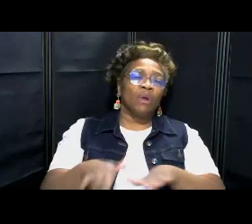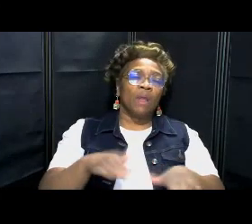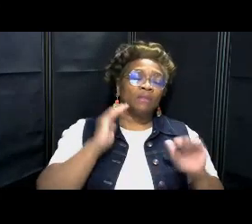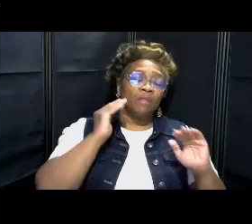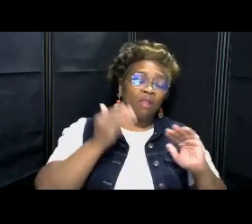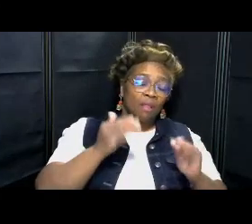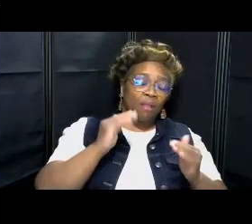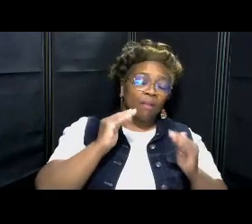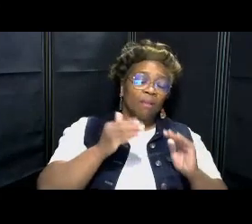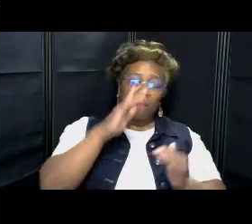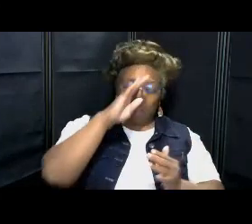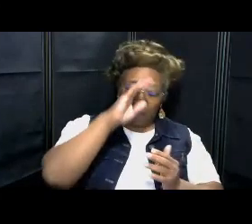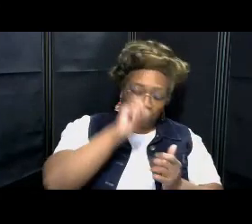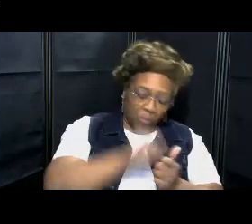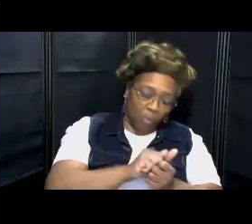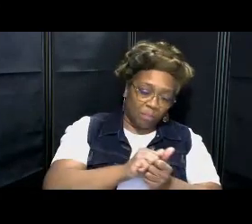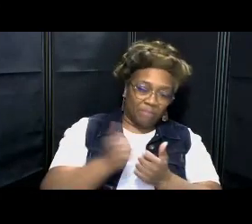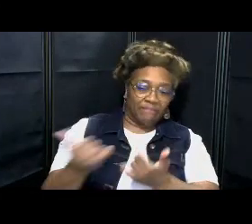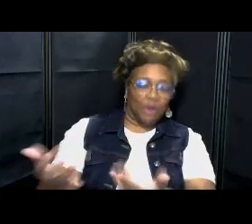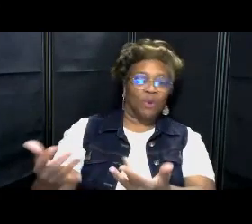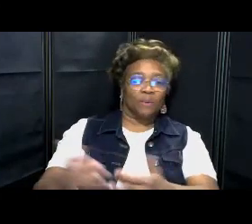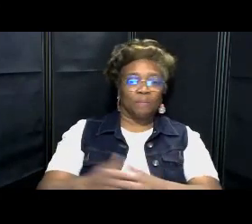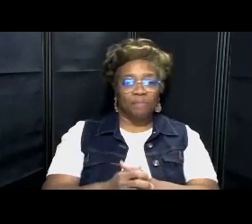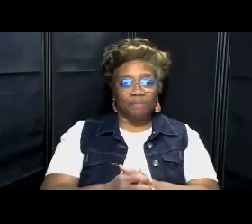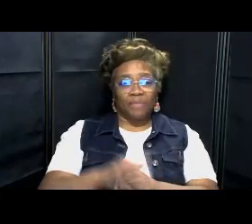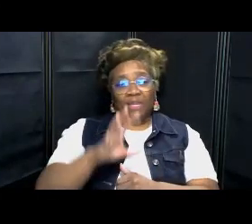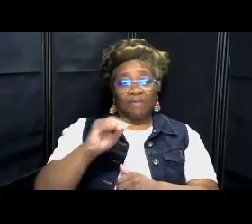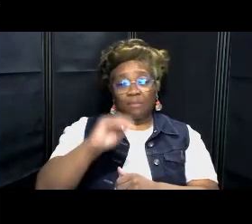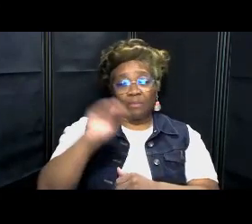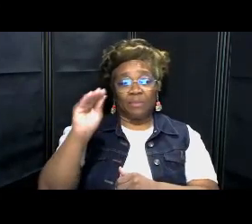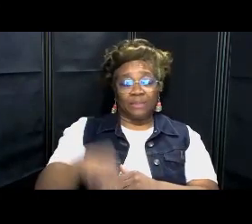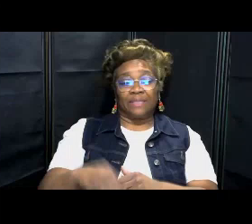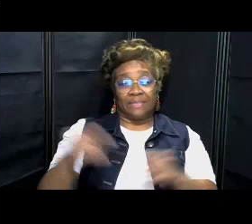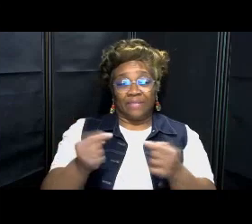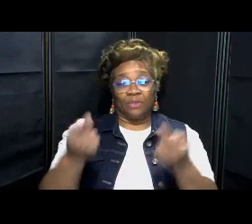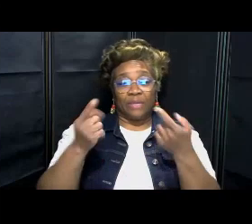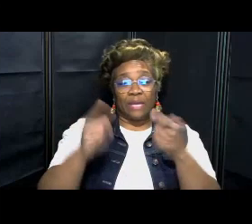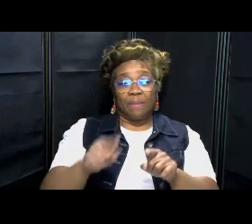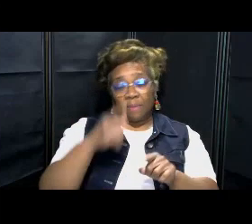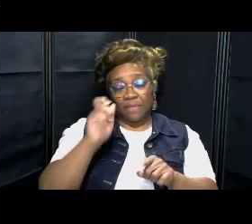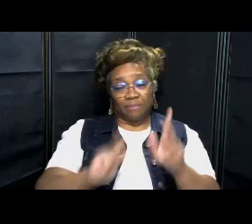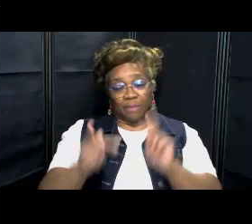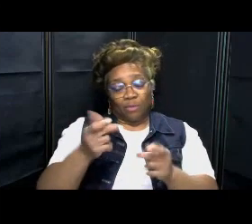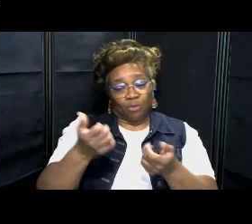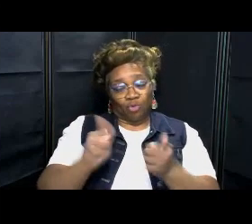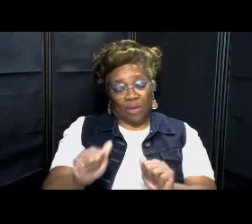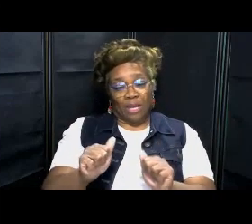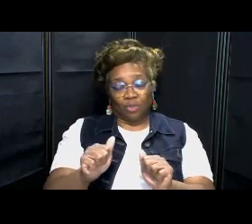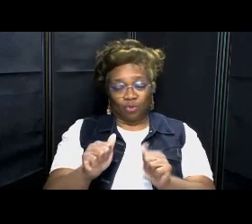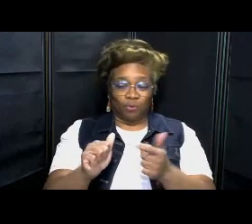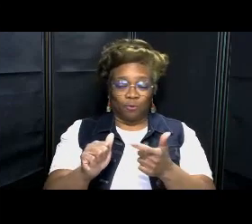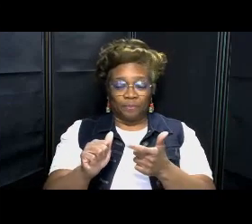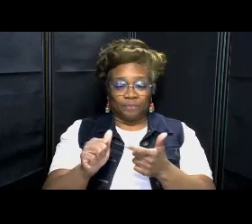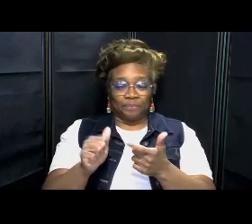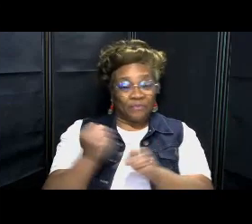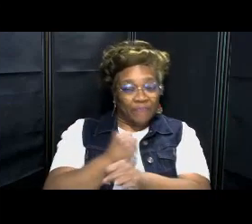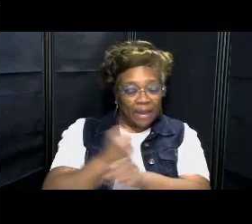were people that were trying to be firefighters. Yes, more than half the people that actually got